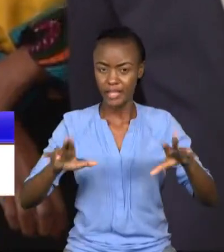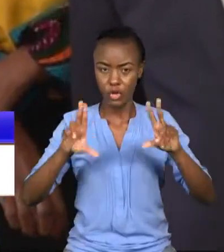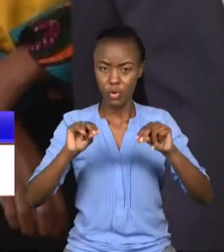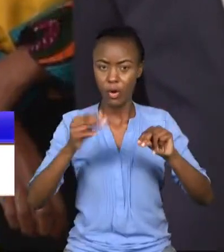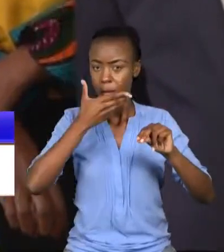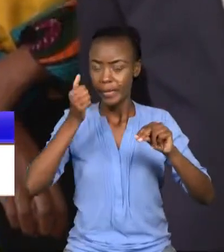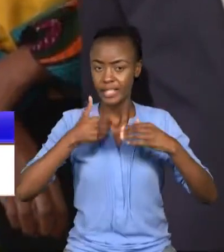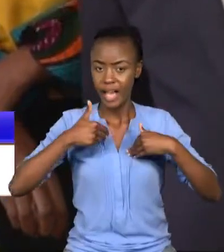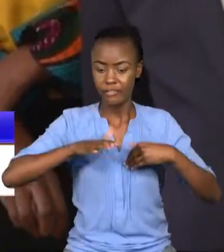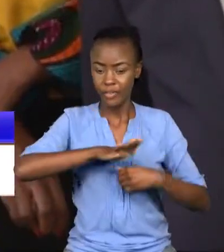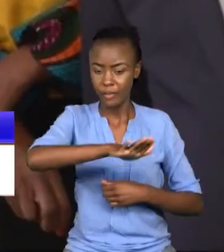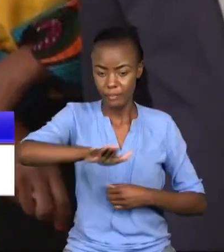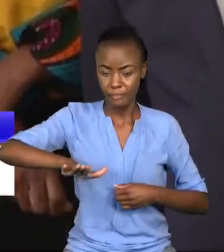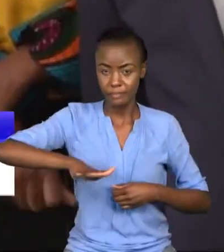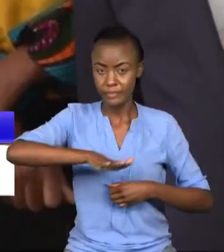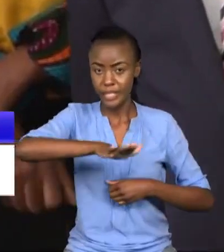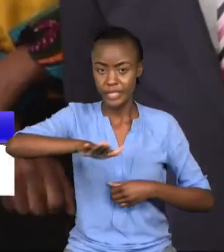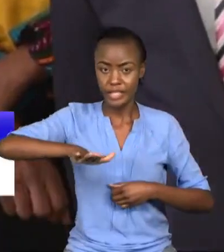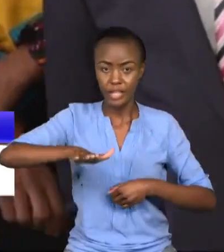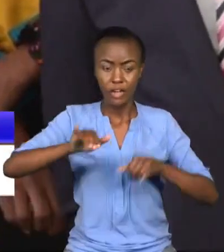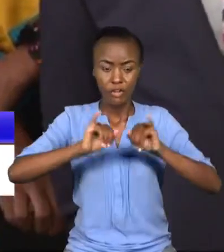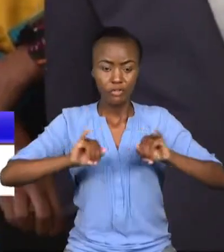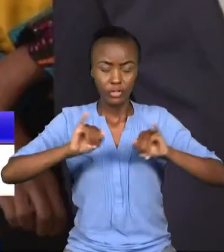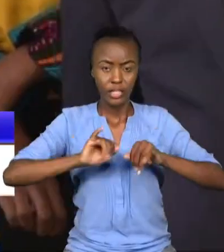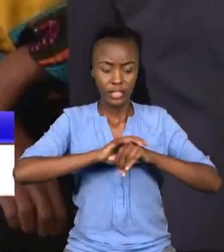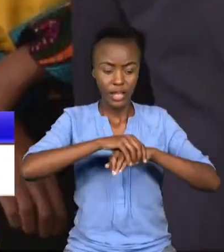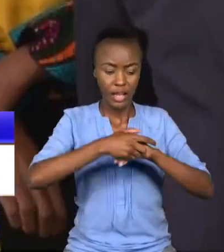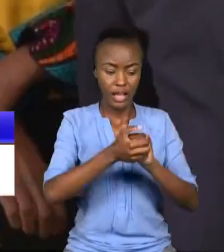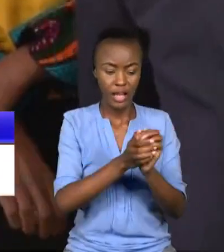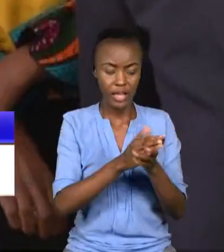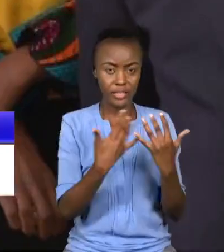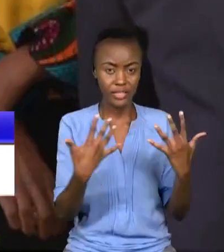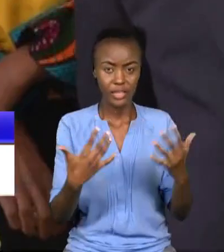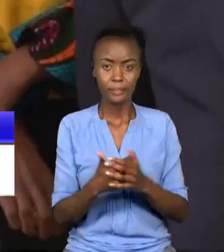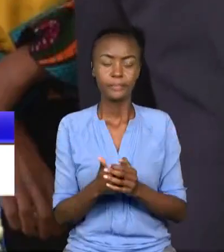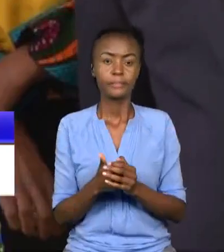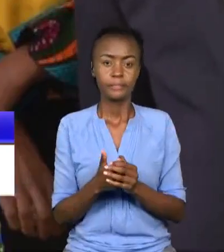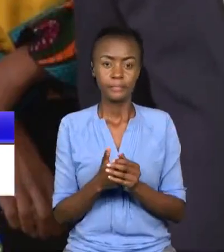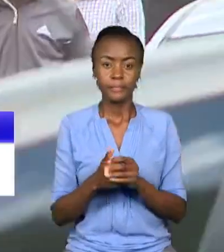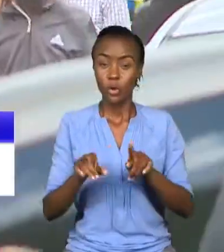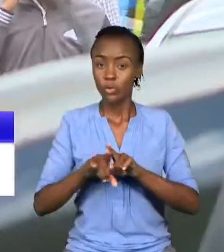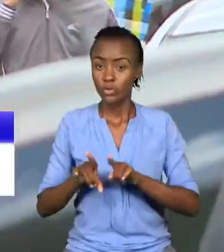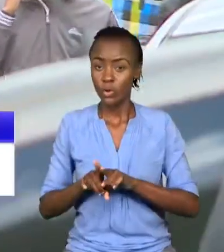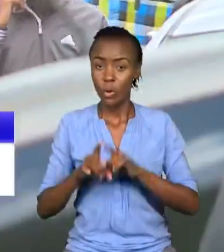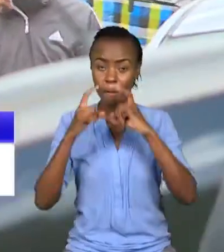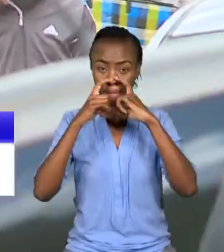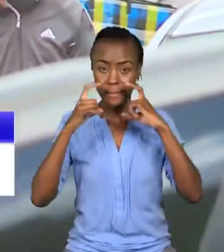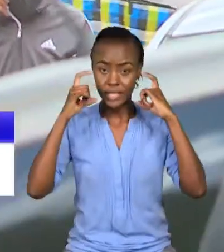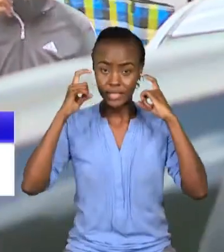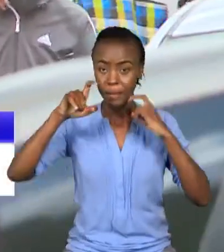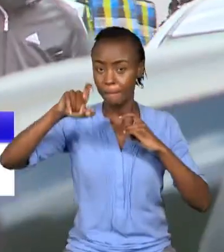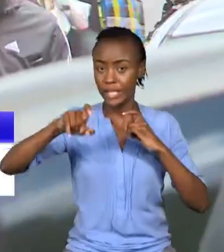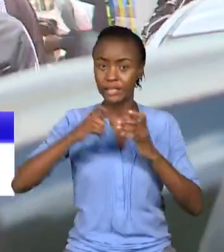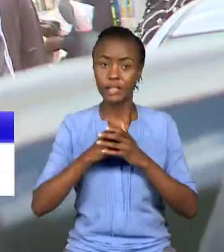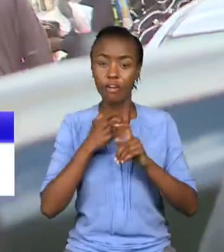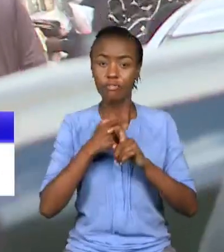spaces for hygiene, for cleaning hands, that there is demand for wearing masks by